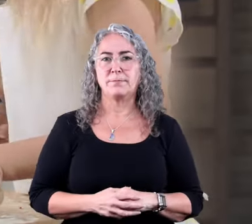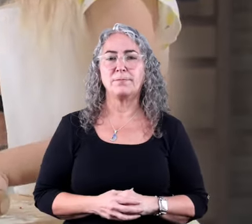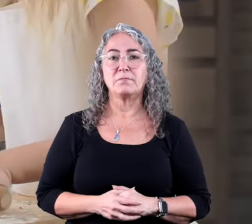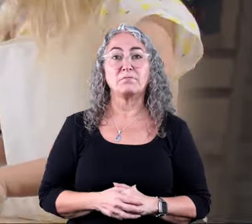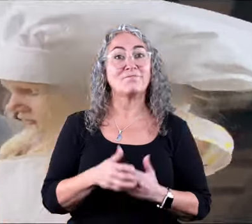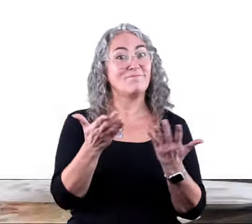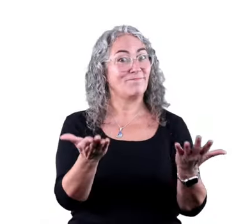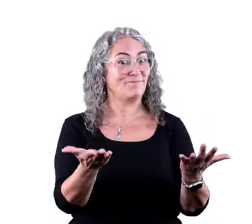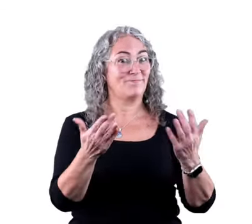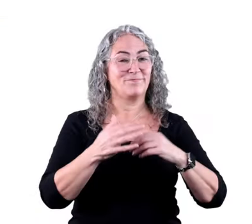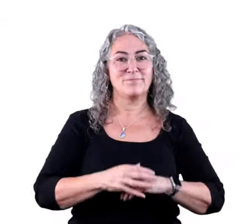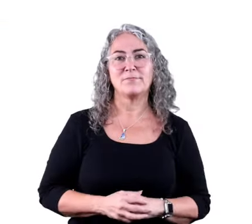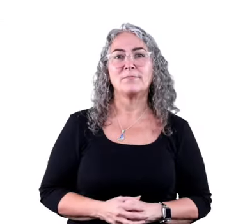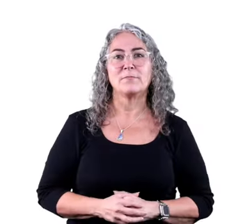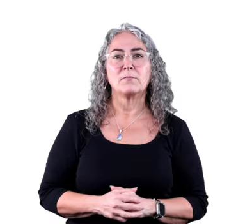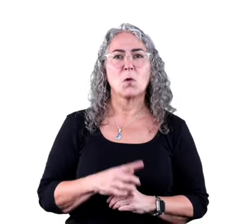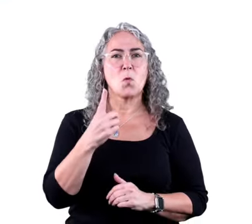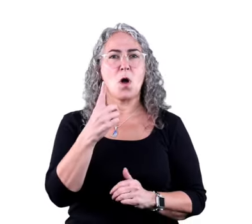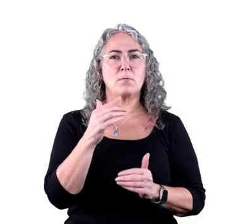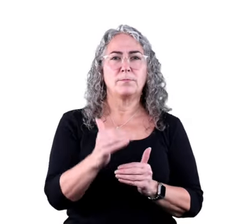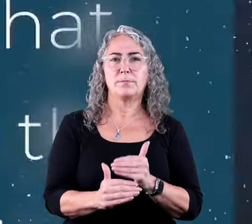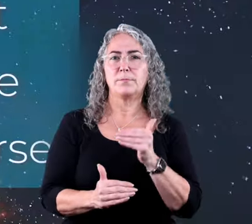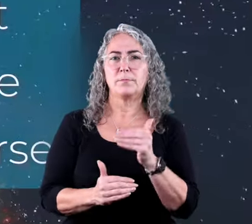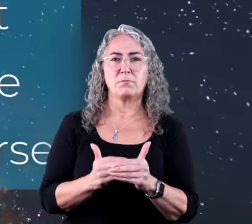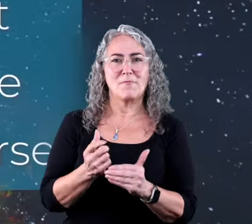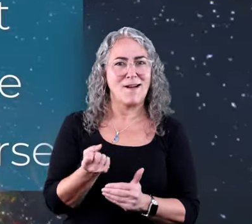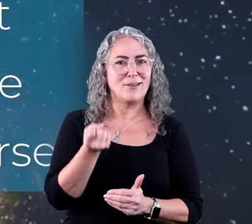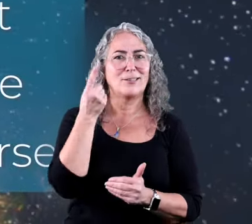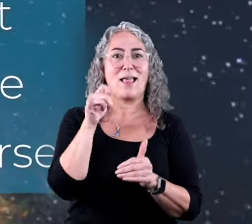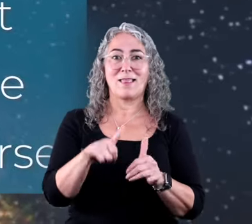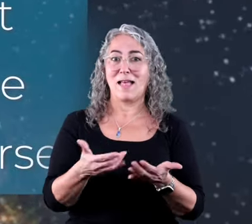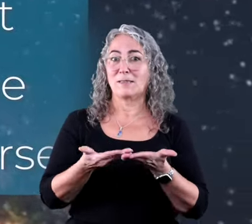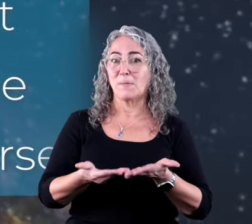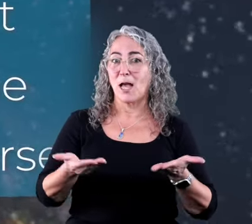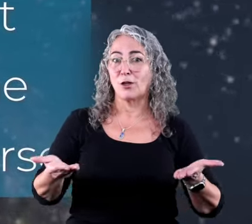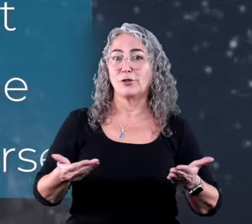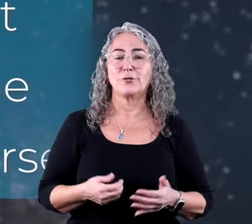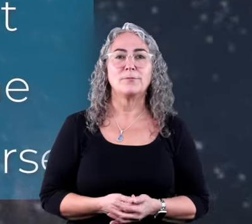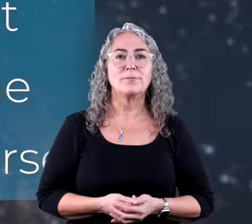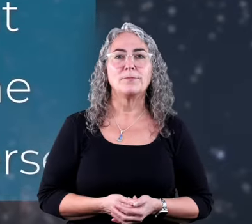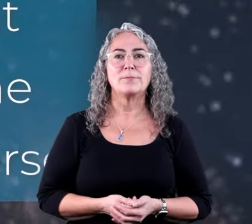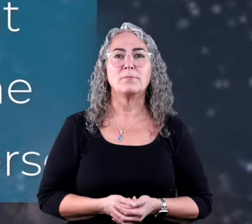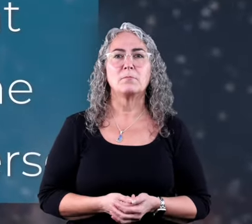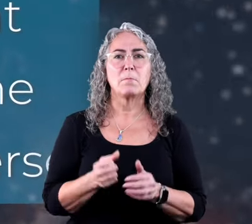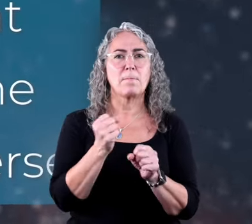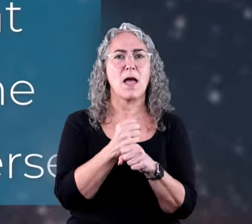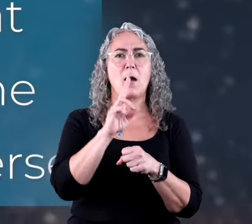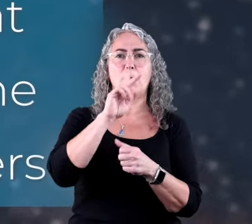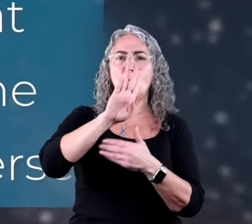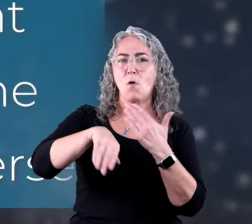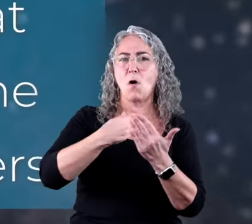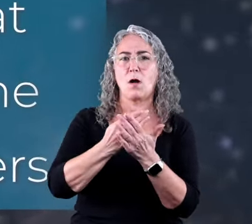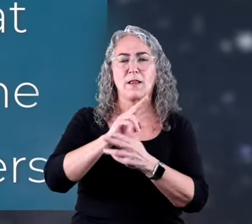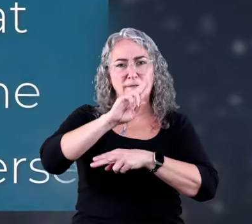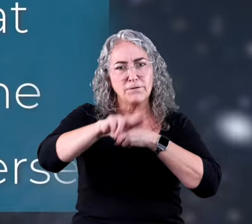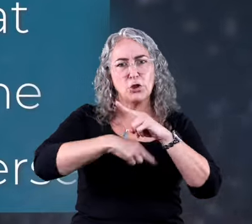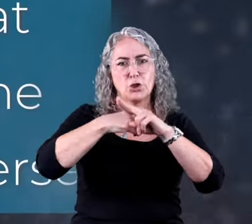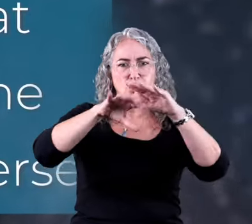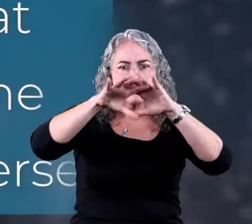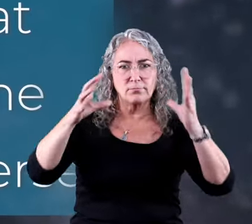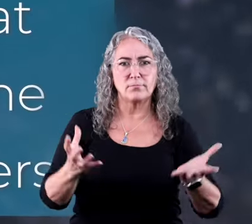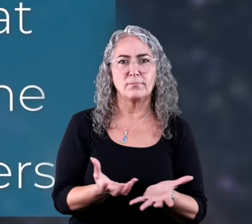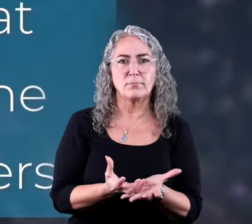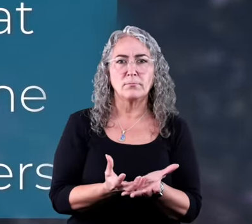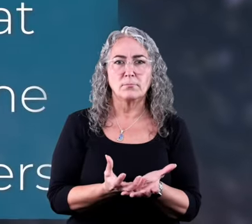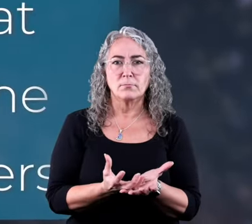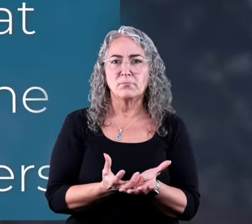mothballs. So, there you have it. Now you're one step closer to understanding the matter that makes up all the stuff